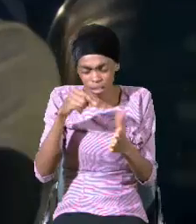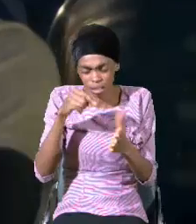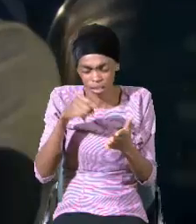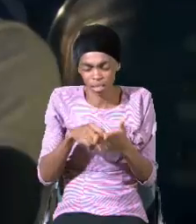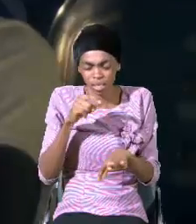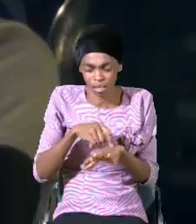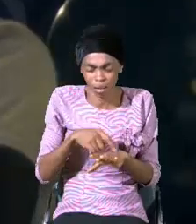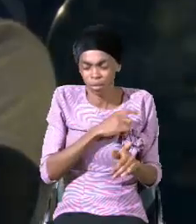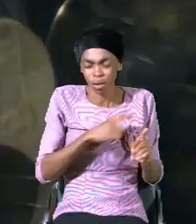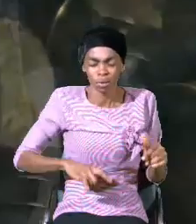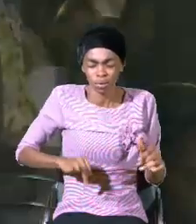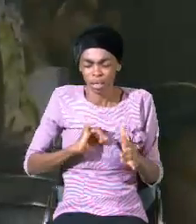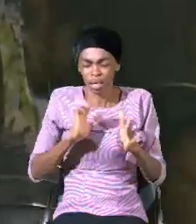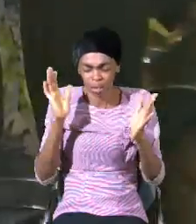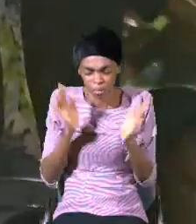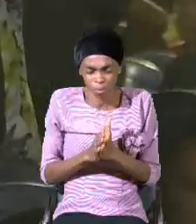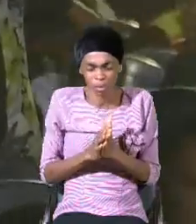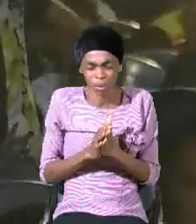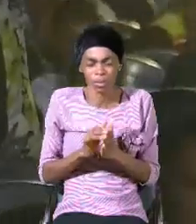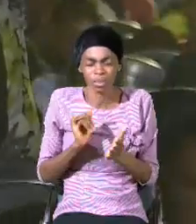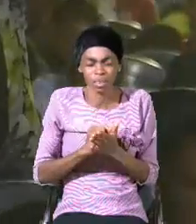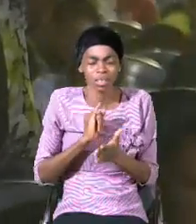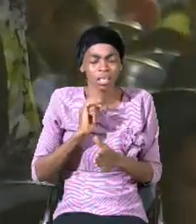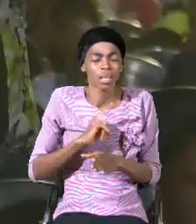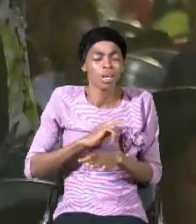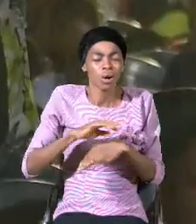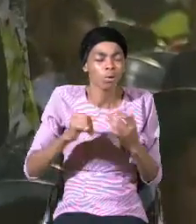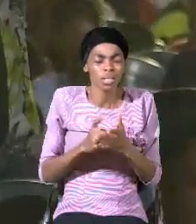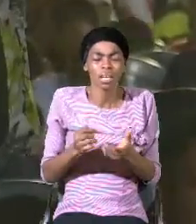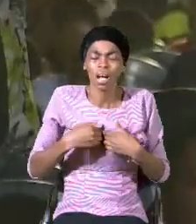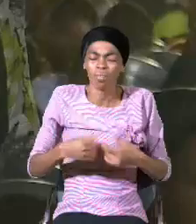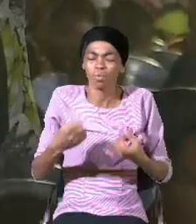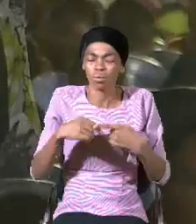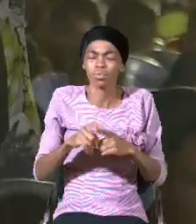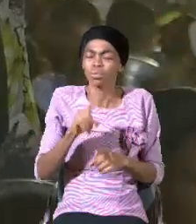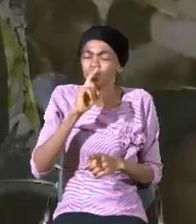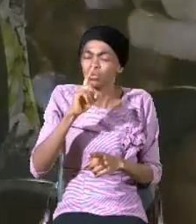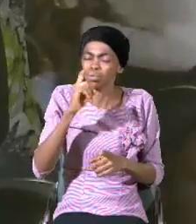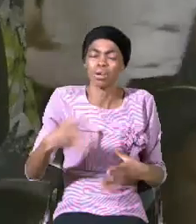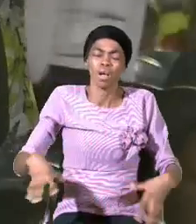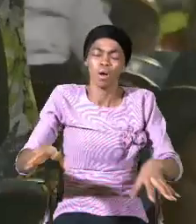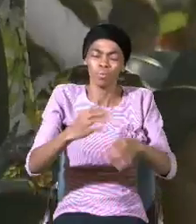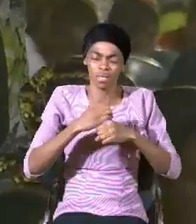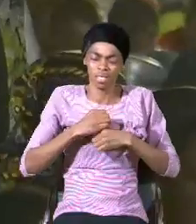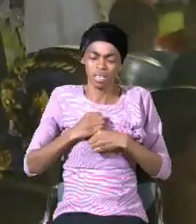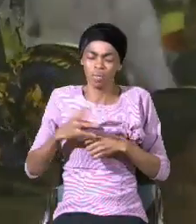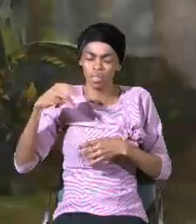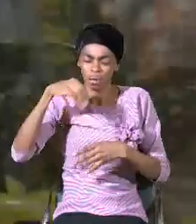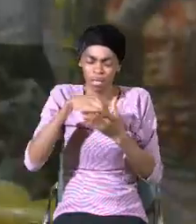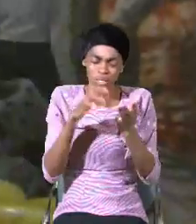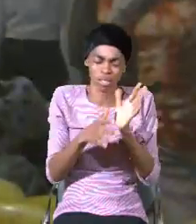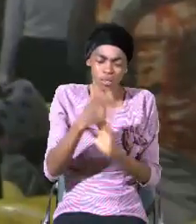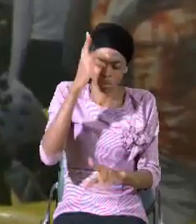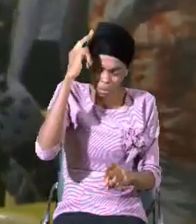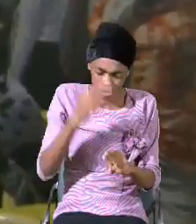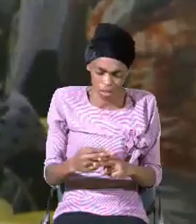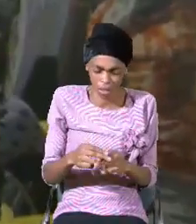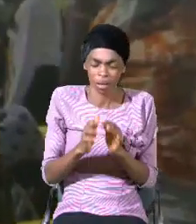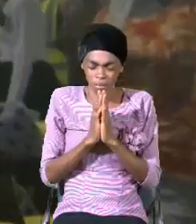Lord, I pray all who have come sincerely today, receive them in Jesus'